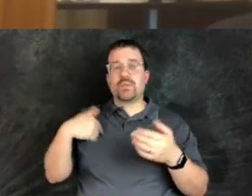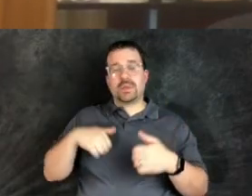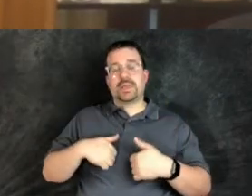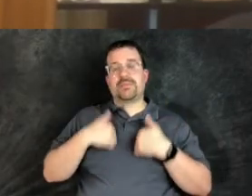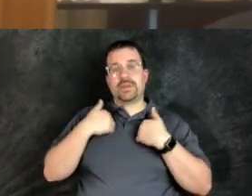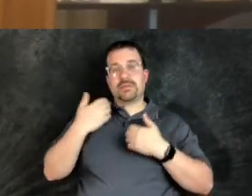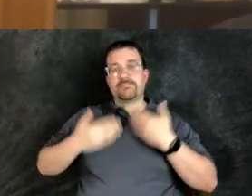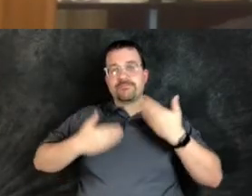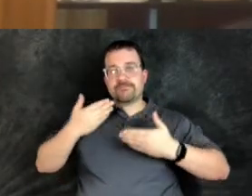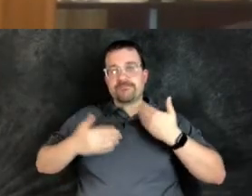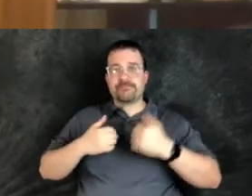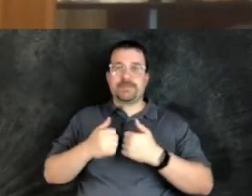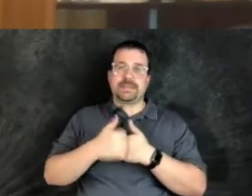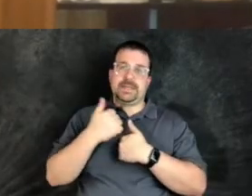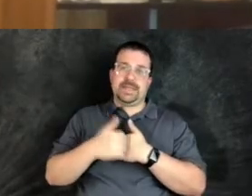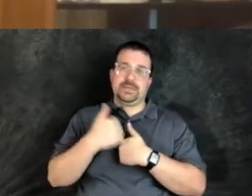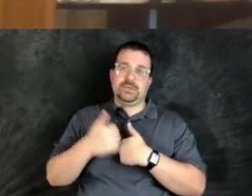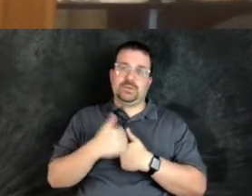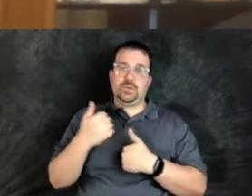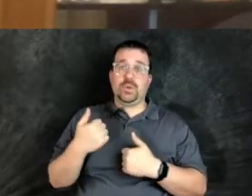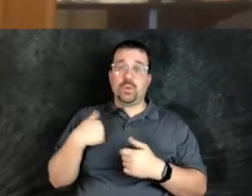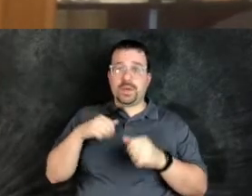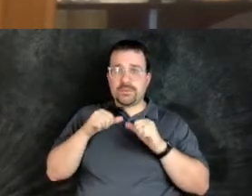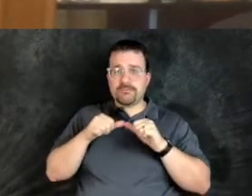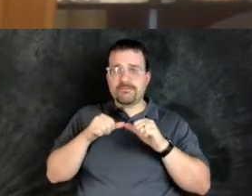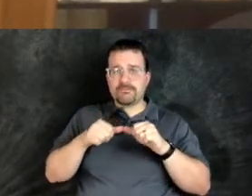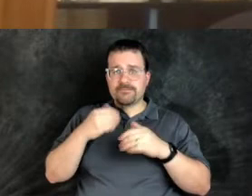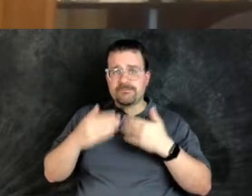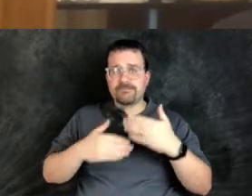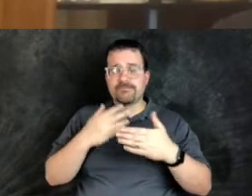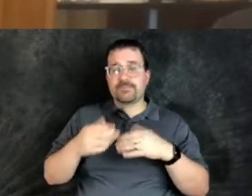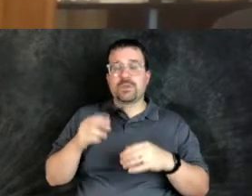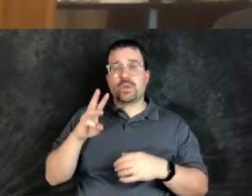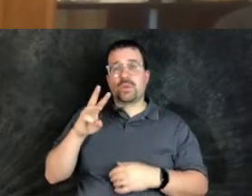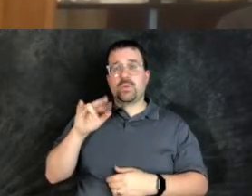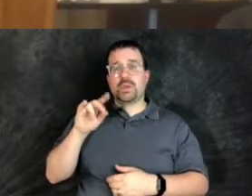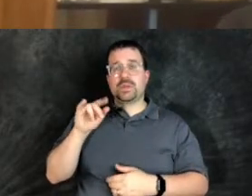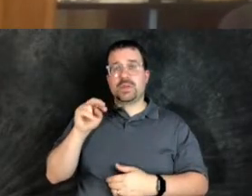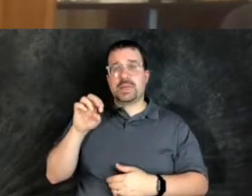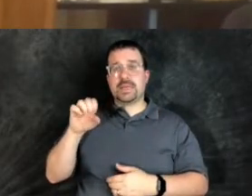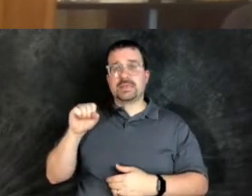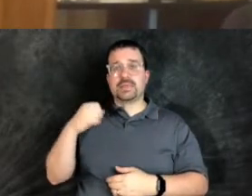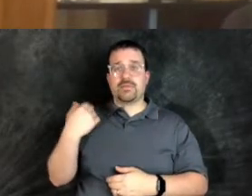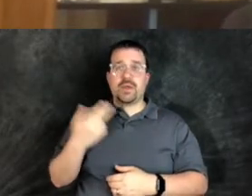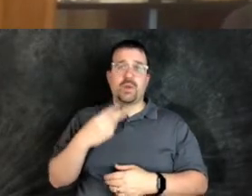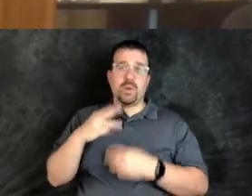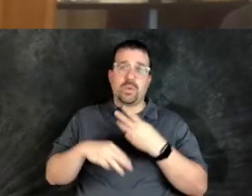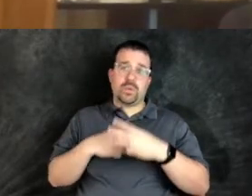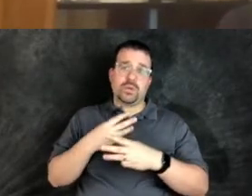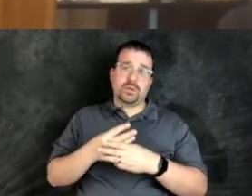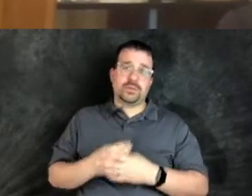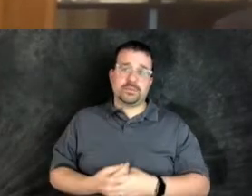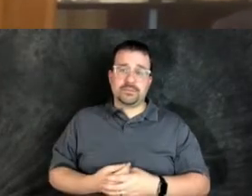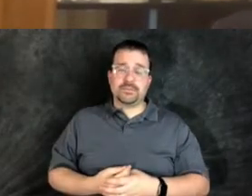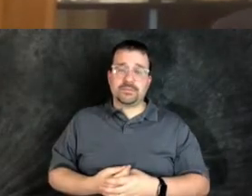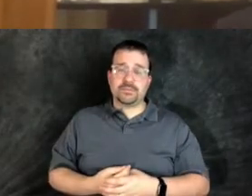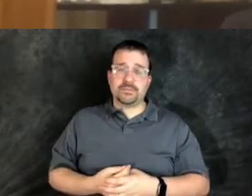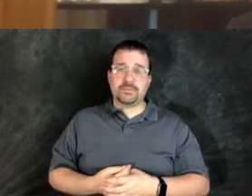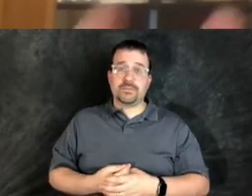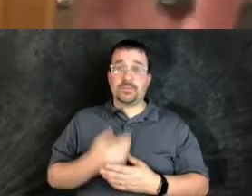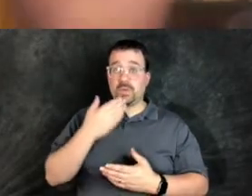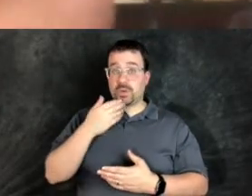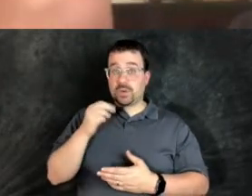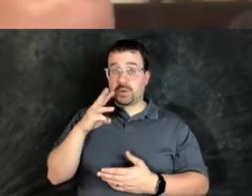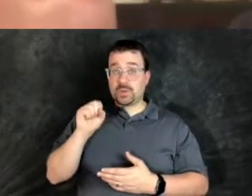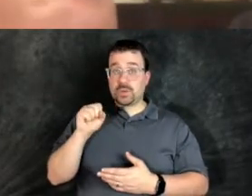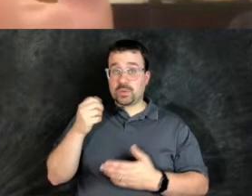of danger as we forge forward in the wilderness of our world. But the good news is